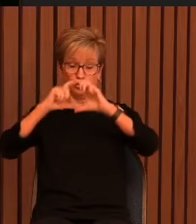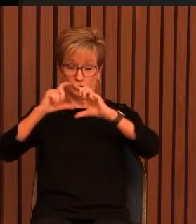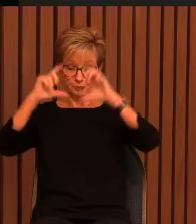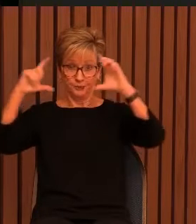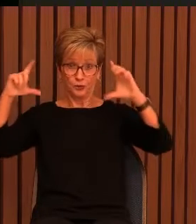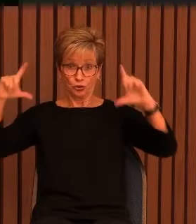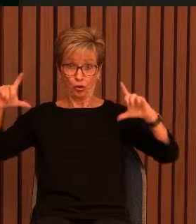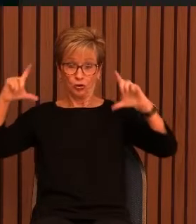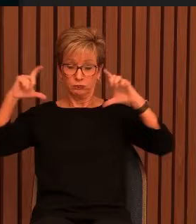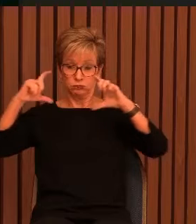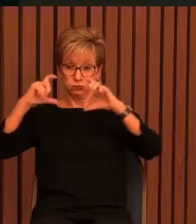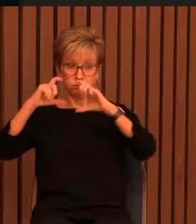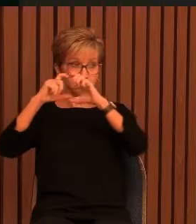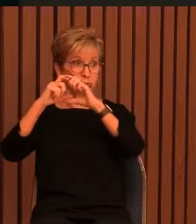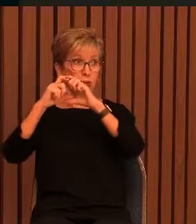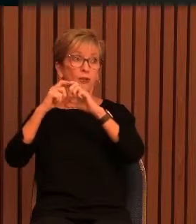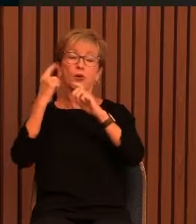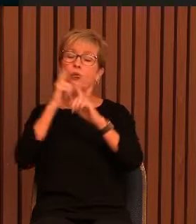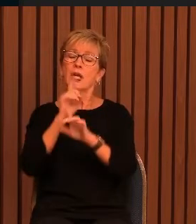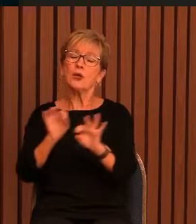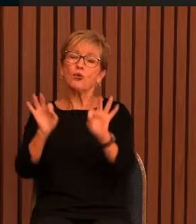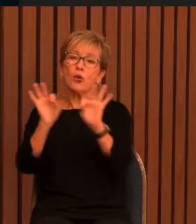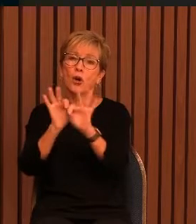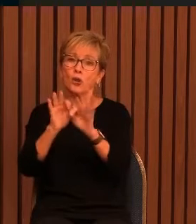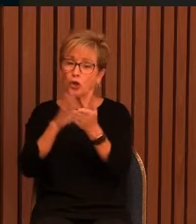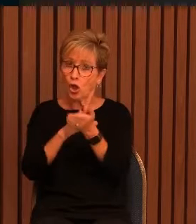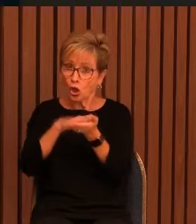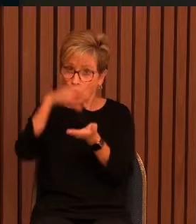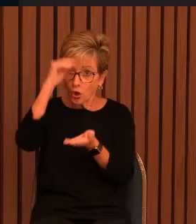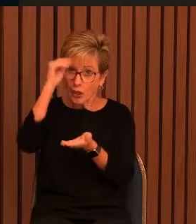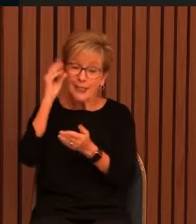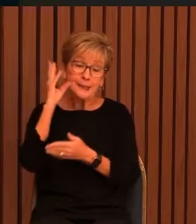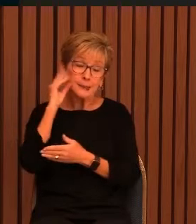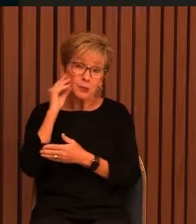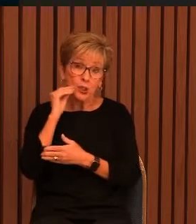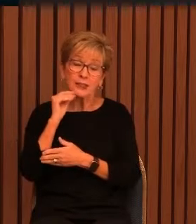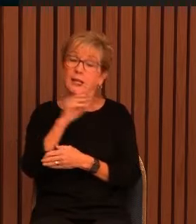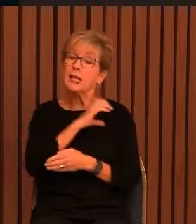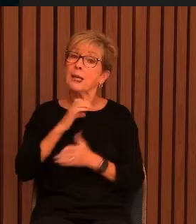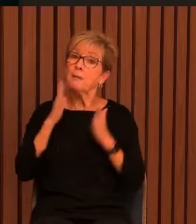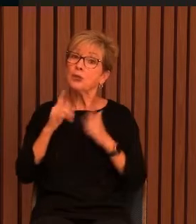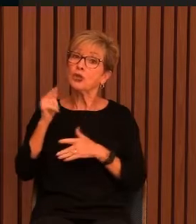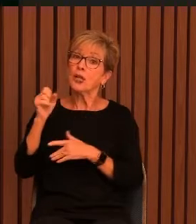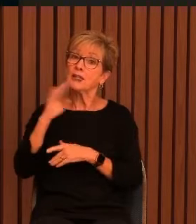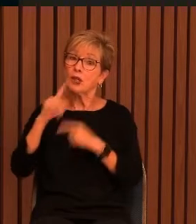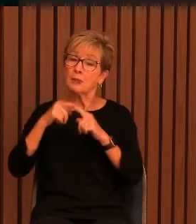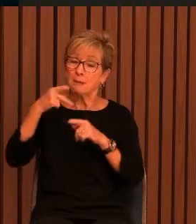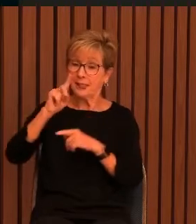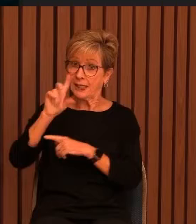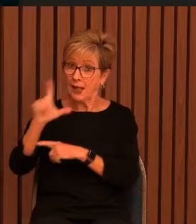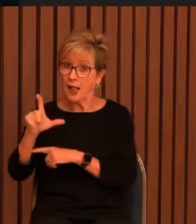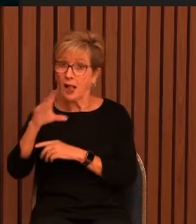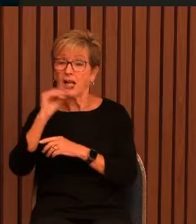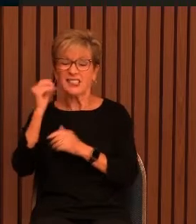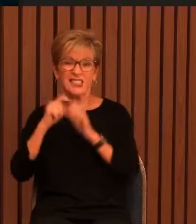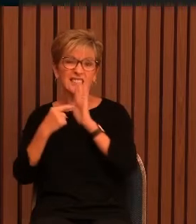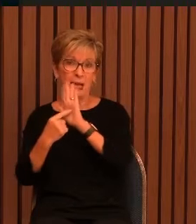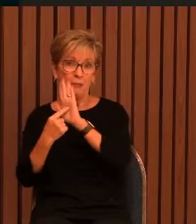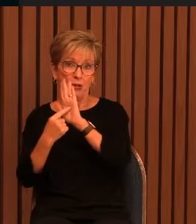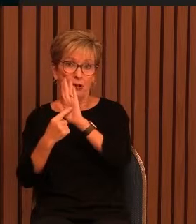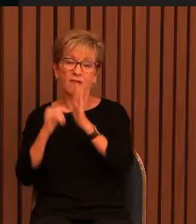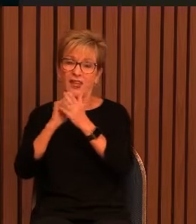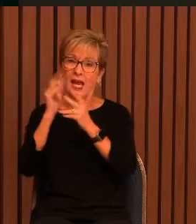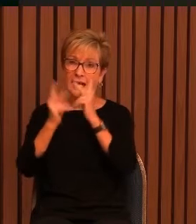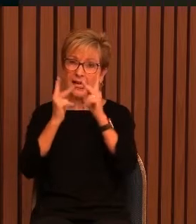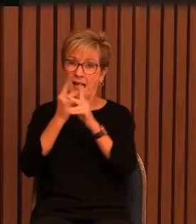learning experiences, and should those not, in Commissioner Glass's report, he talked about PBL, for instance, as an example of